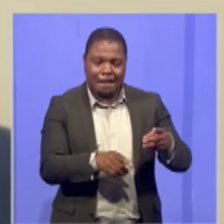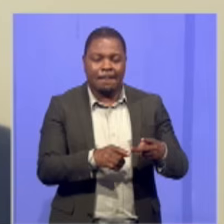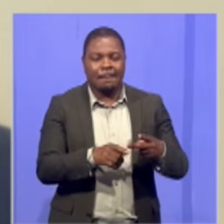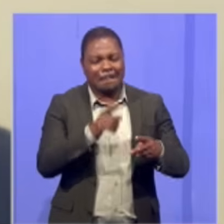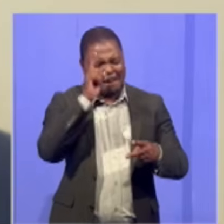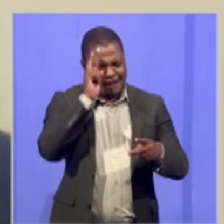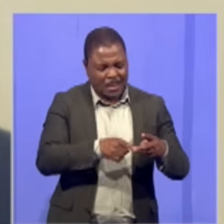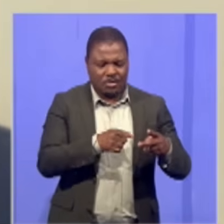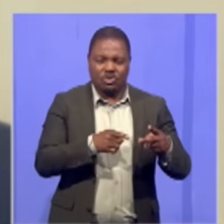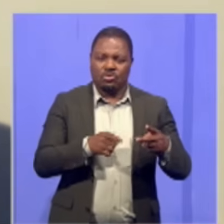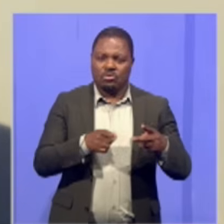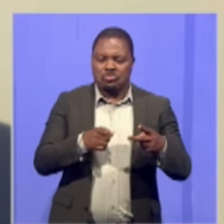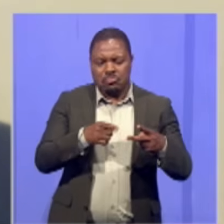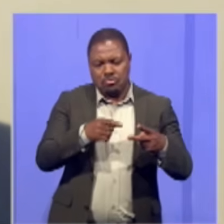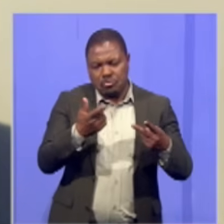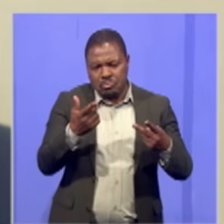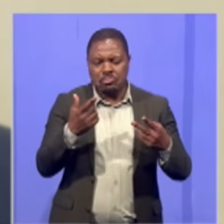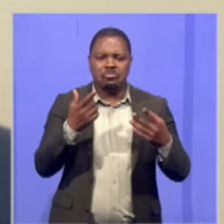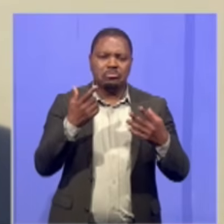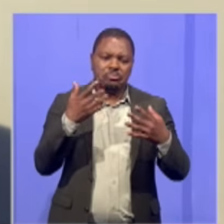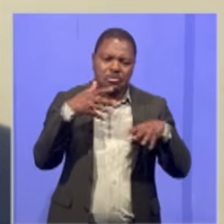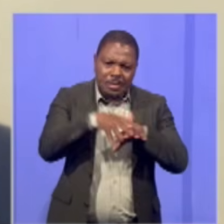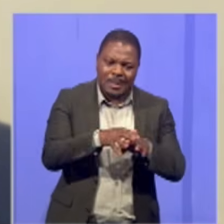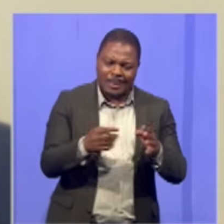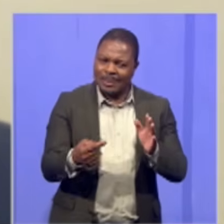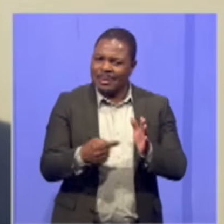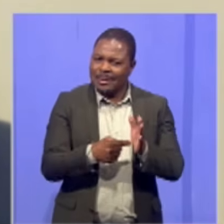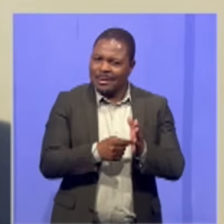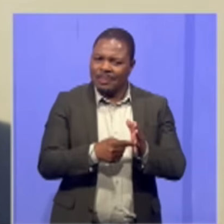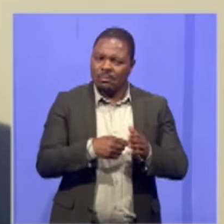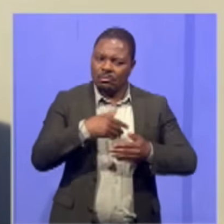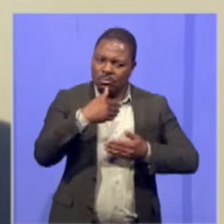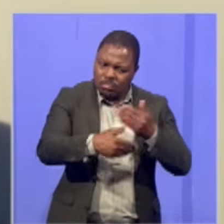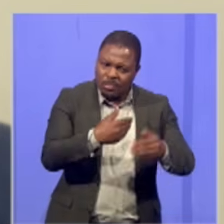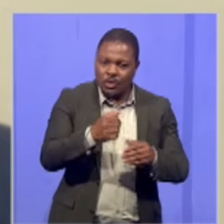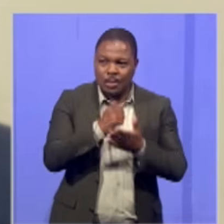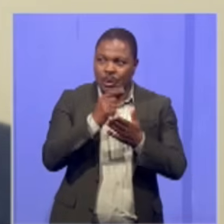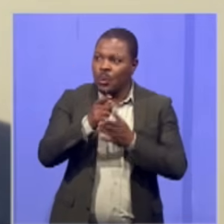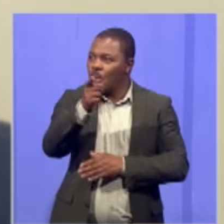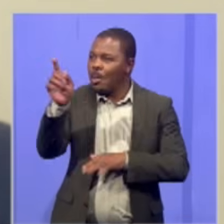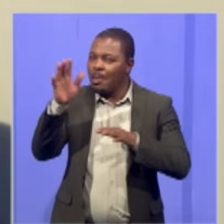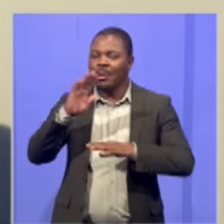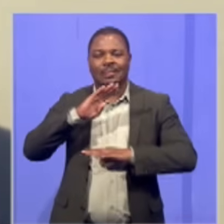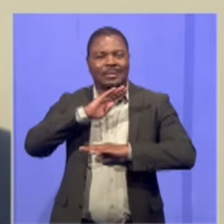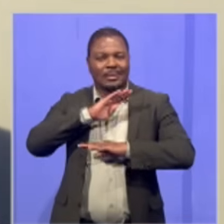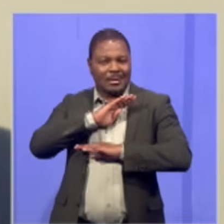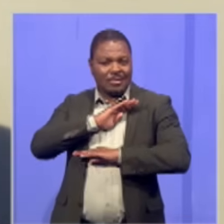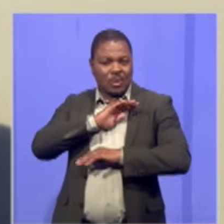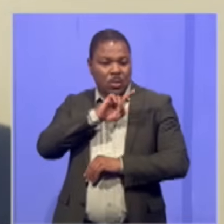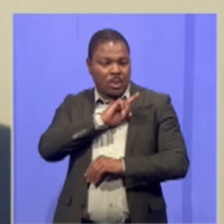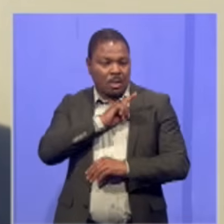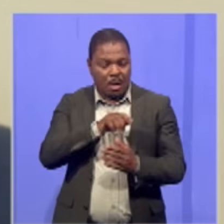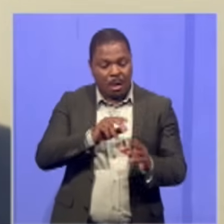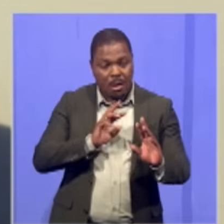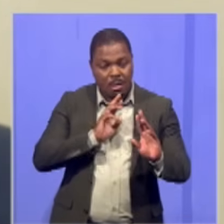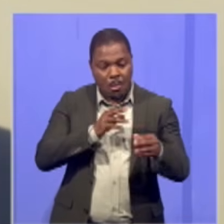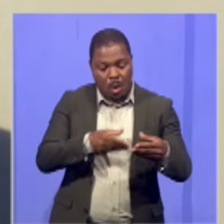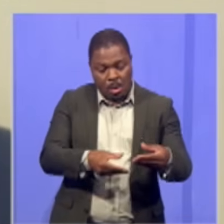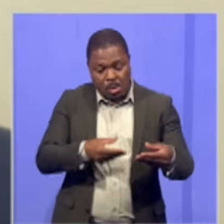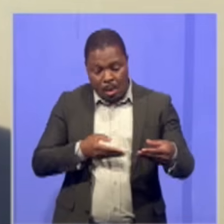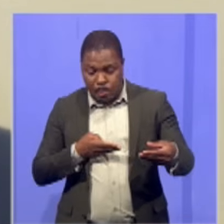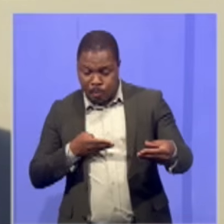hore banke mehato e itseng e leng hore e kgotsofatsa setjhaba ya hore bao e leng hore ho